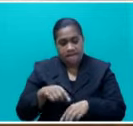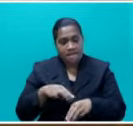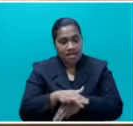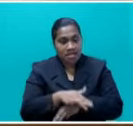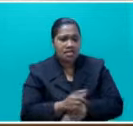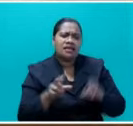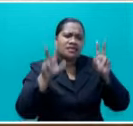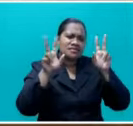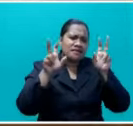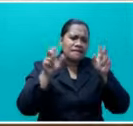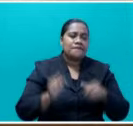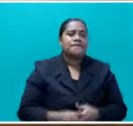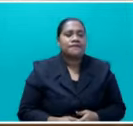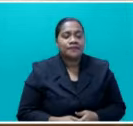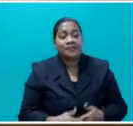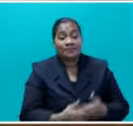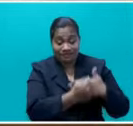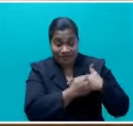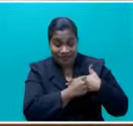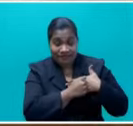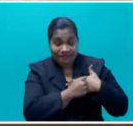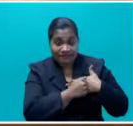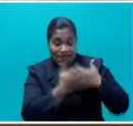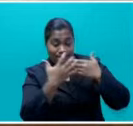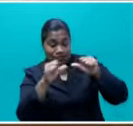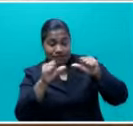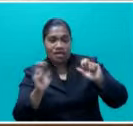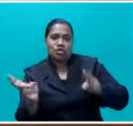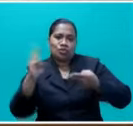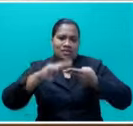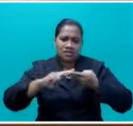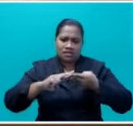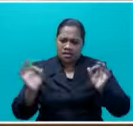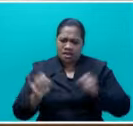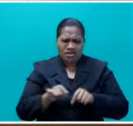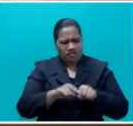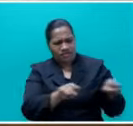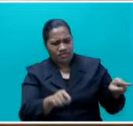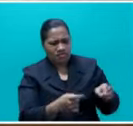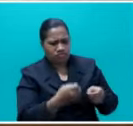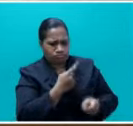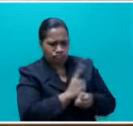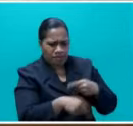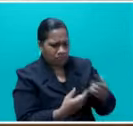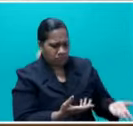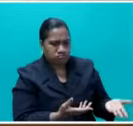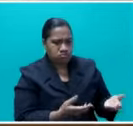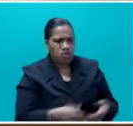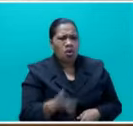theme, Security and Prosperity in Unity. None of them mentioned this in all their